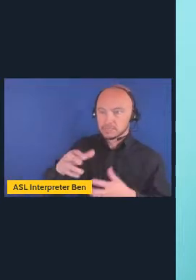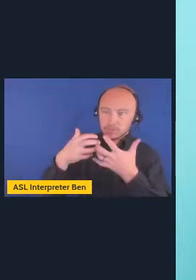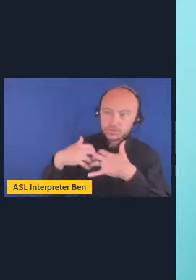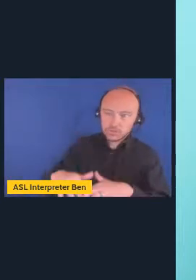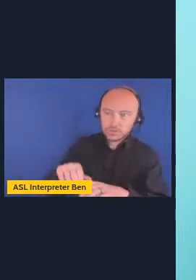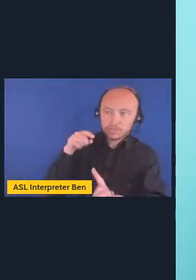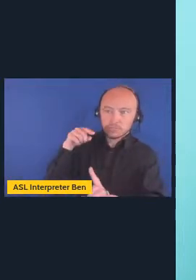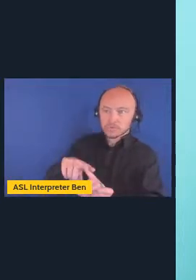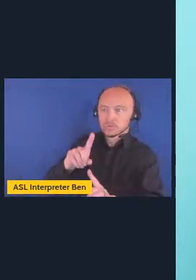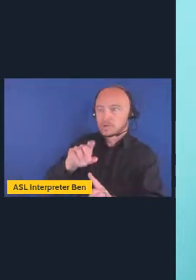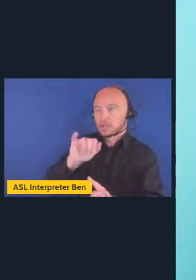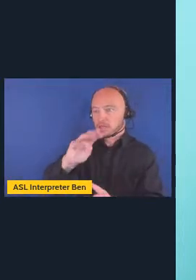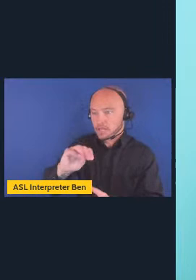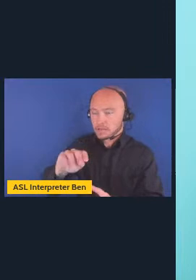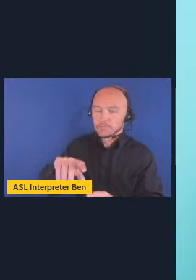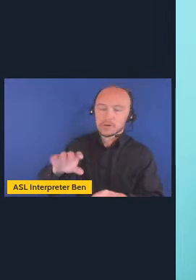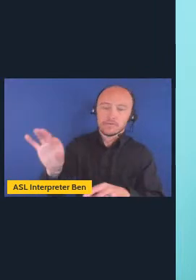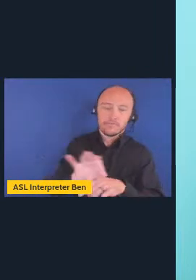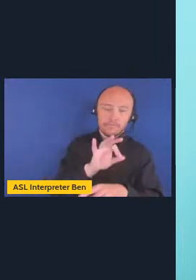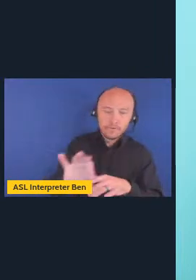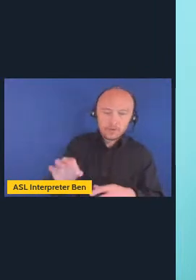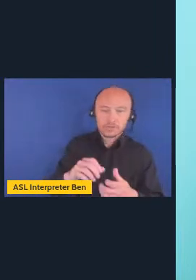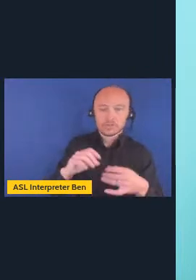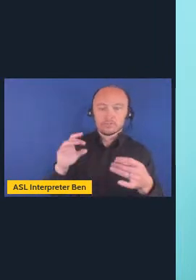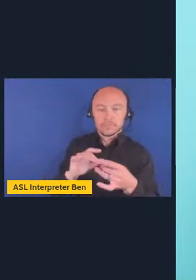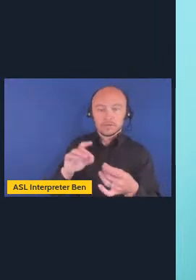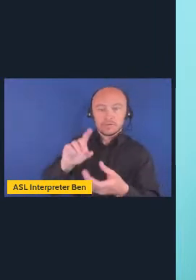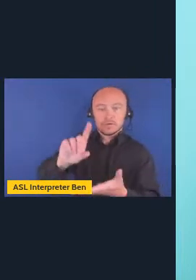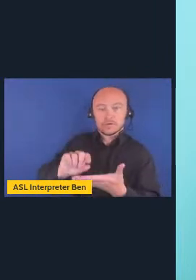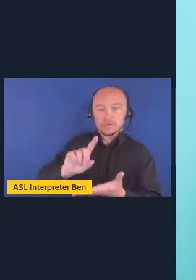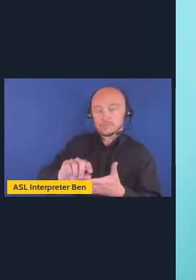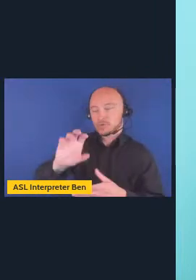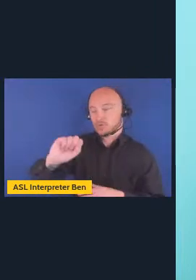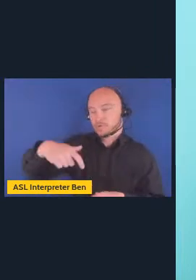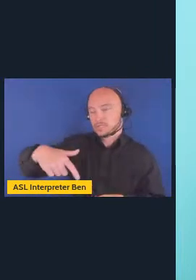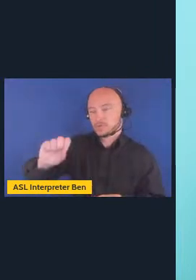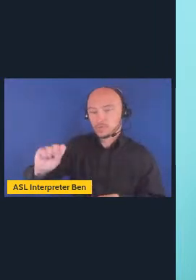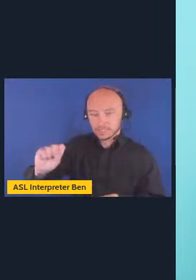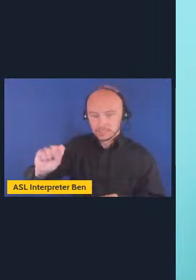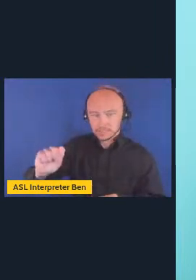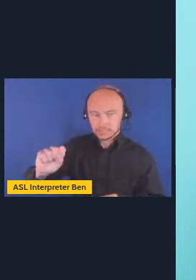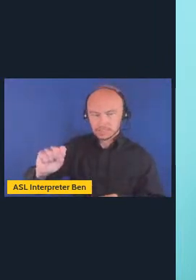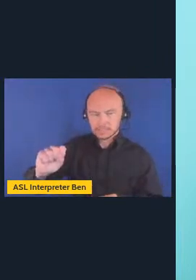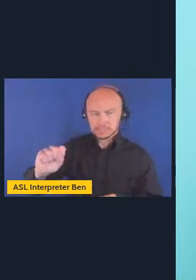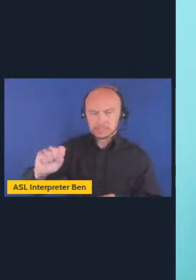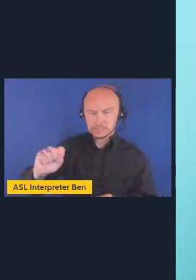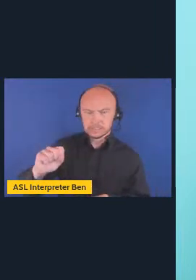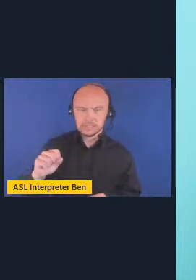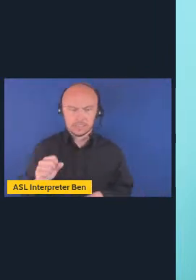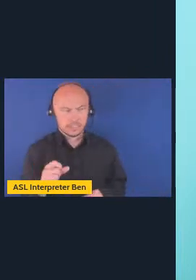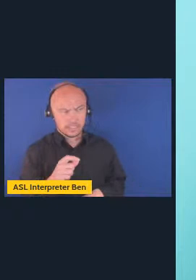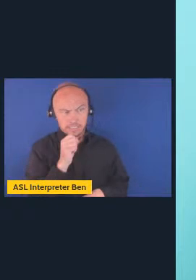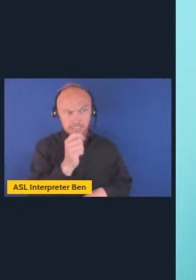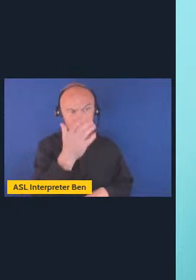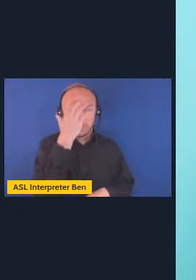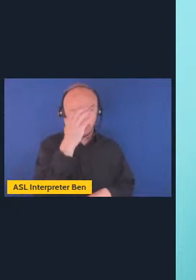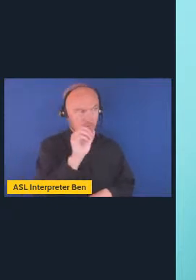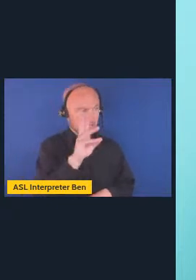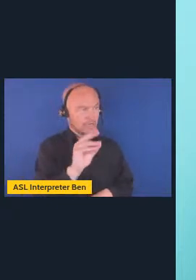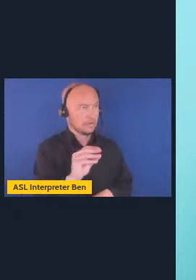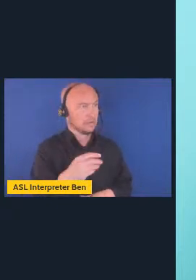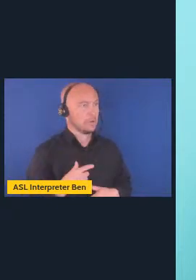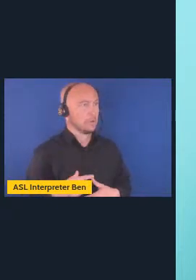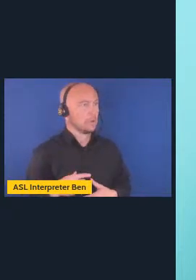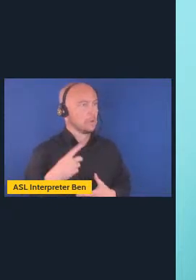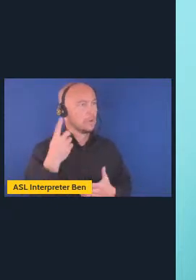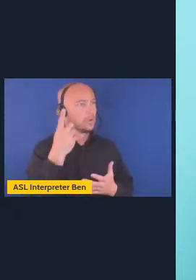trigger a Lambda function which processes the message and publishes it to SQS, unless you're familiar with AWS, you have absolutely no